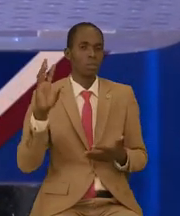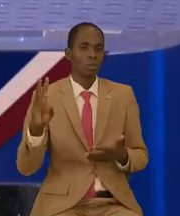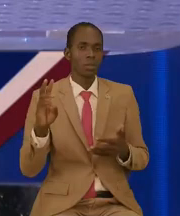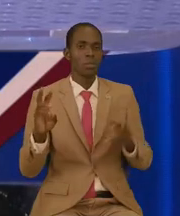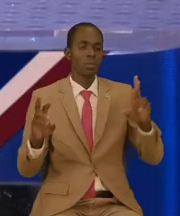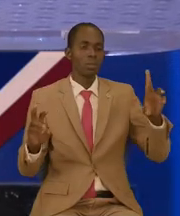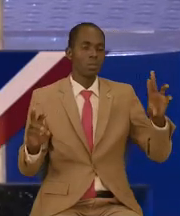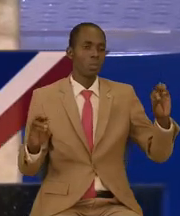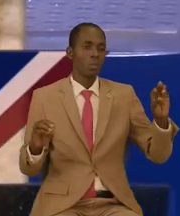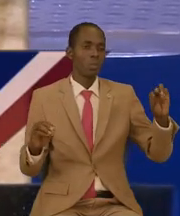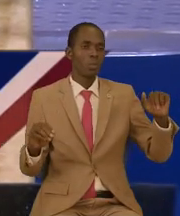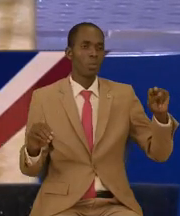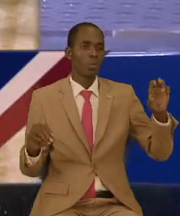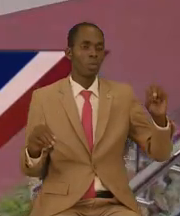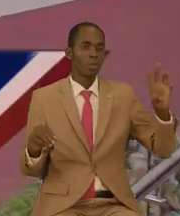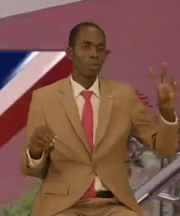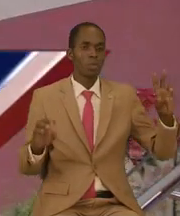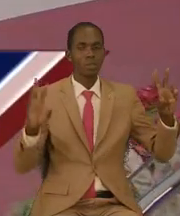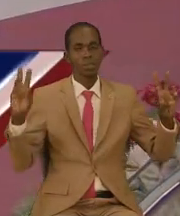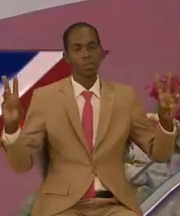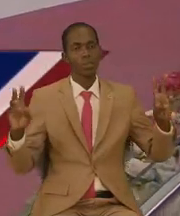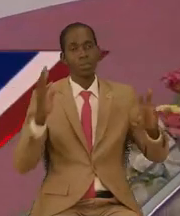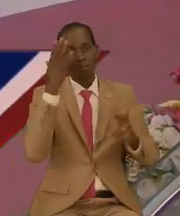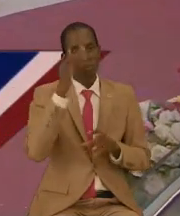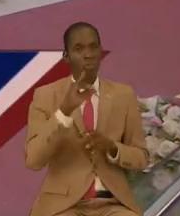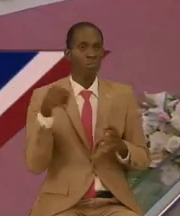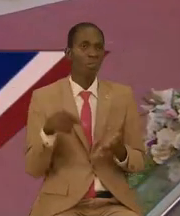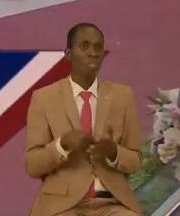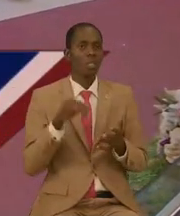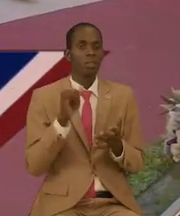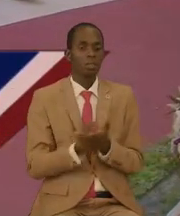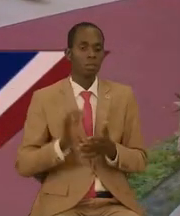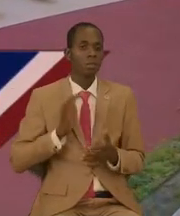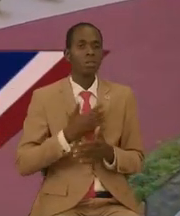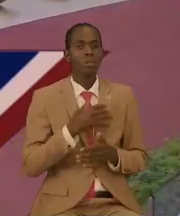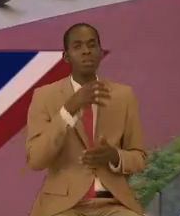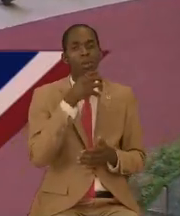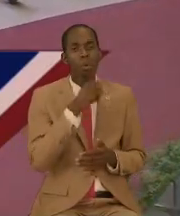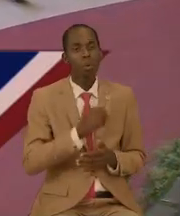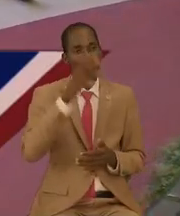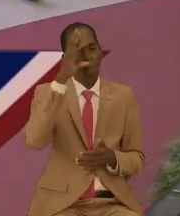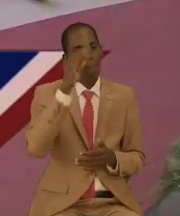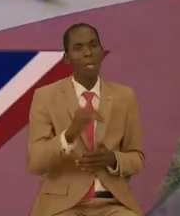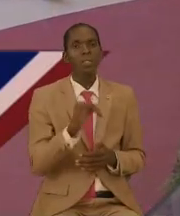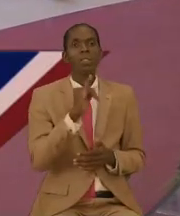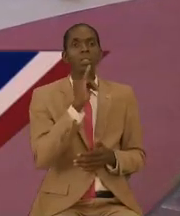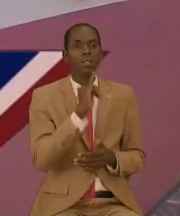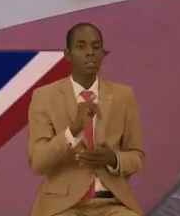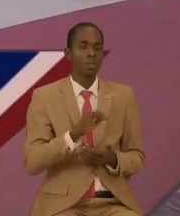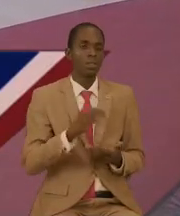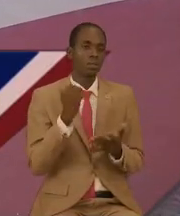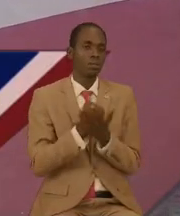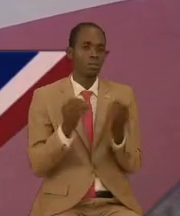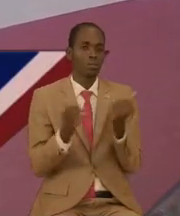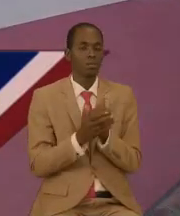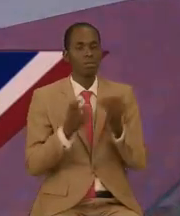from verse 6. Knowing this, that our old man is